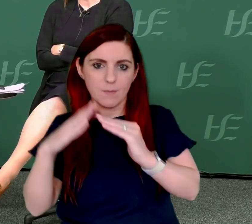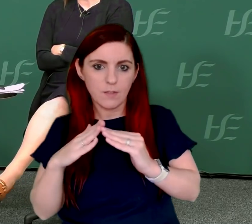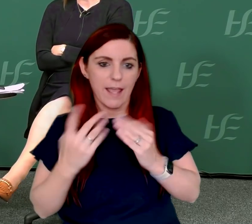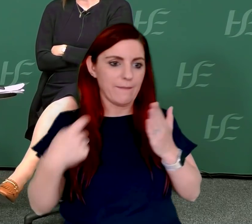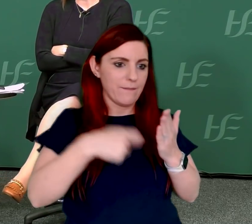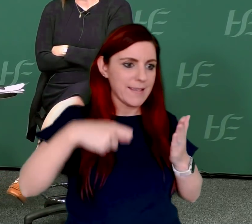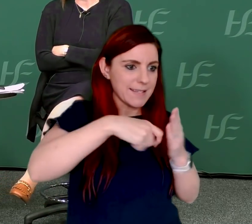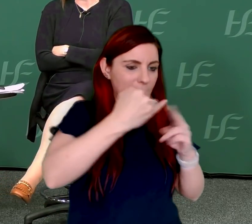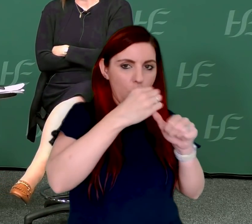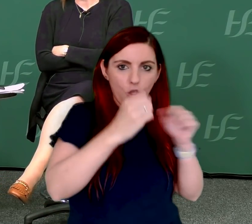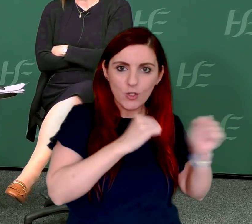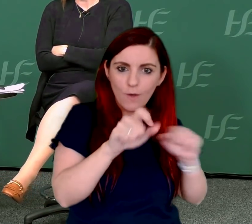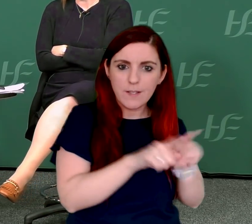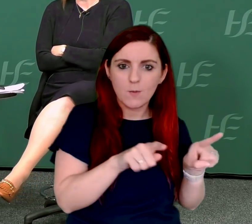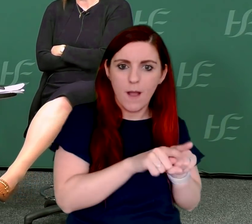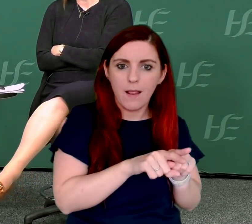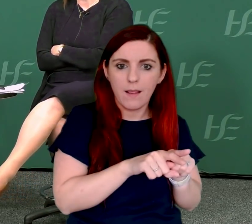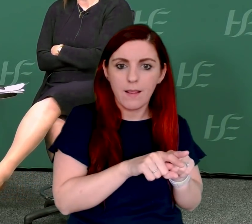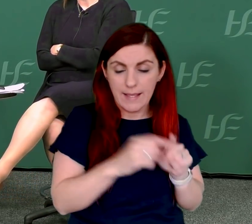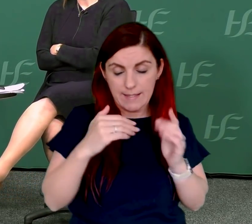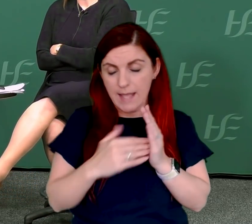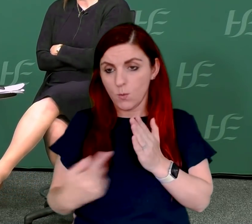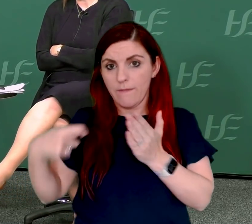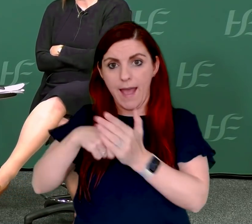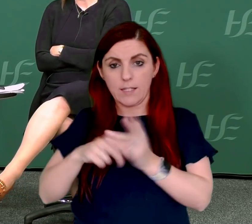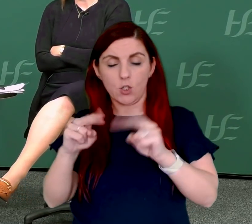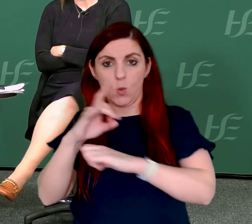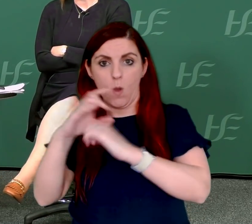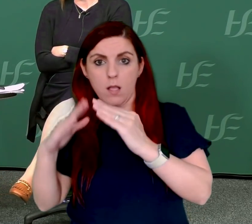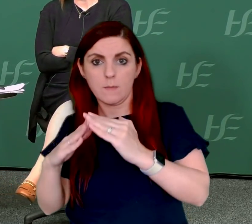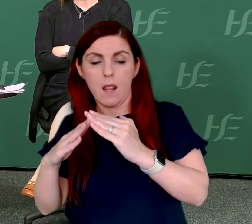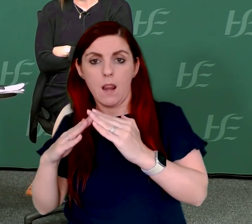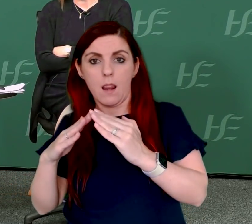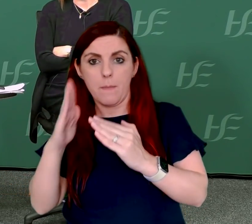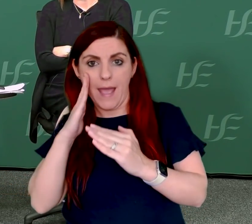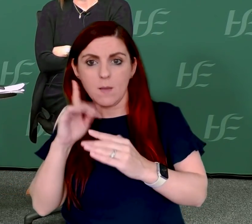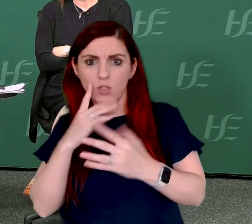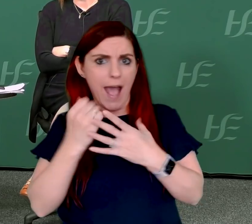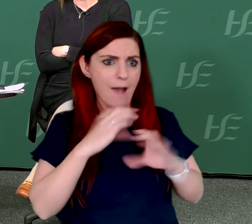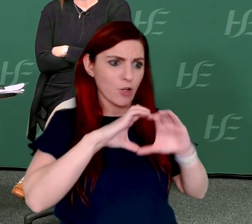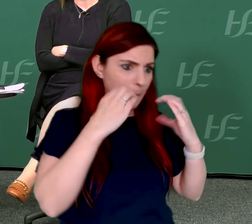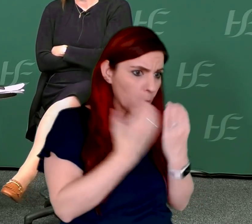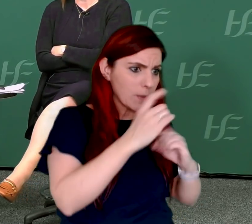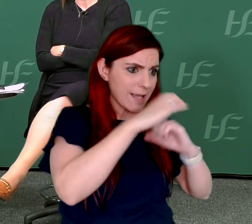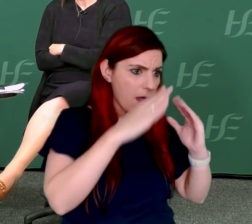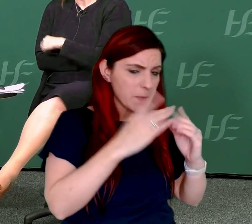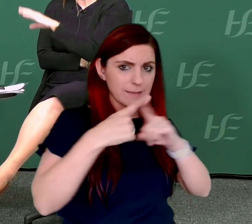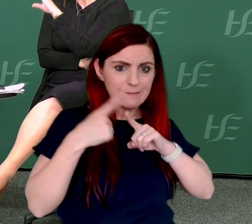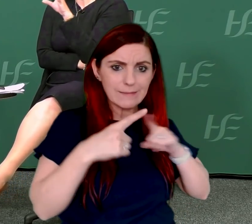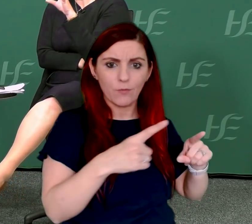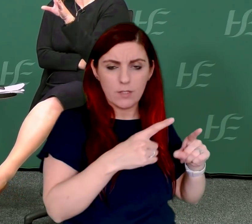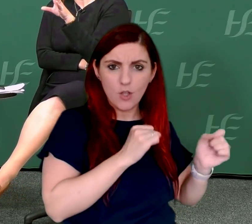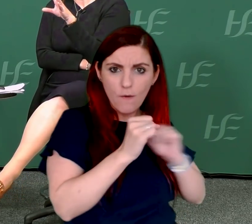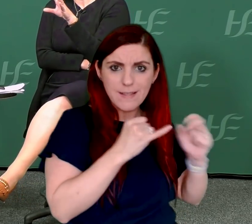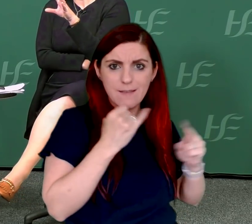over 800 acute beds, but equally there's hundreds of community beds that have gone in, and critically significant investment in home support, community diagnostics, all of that,